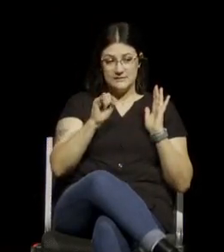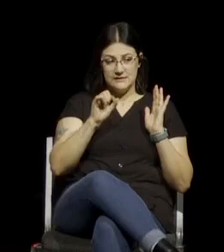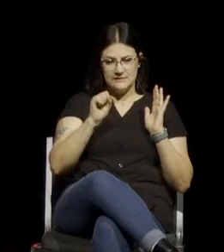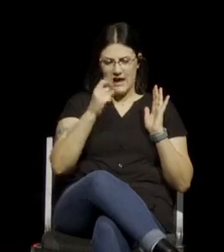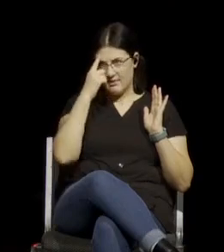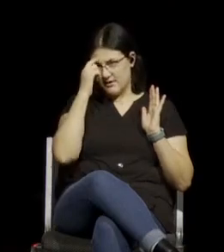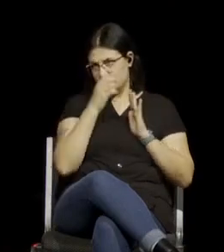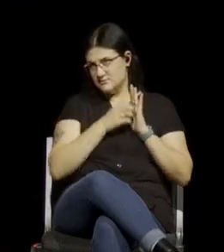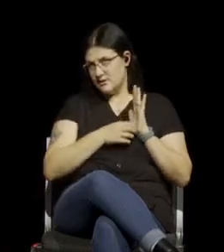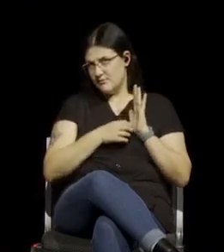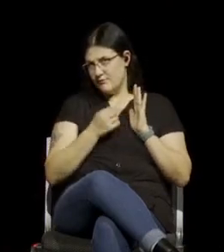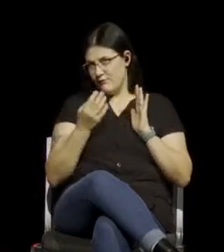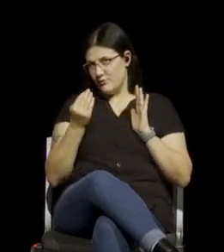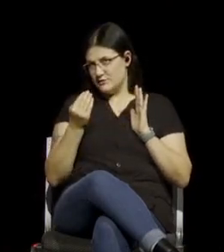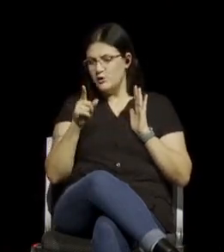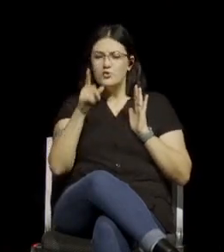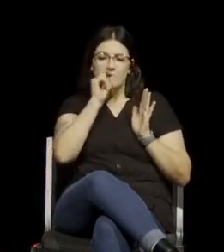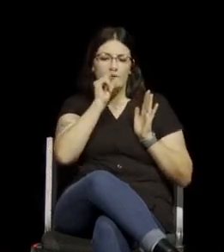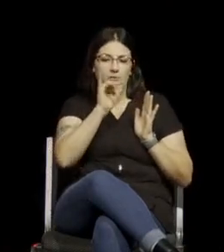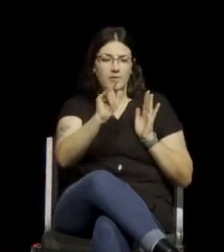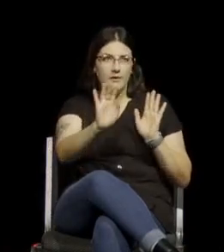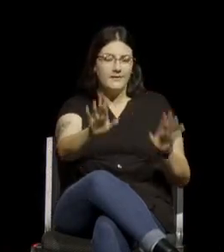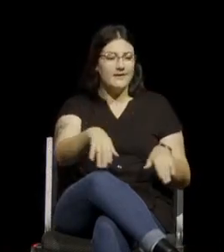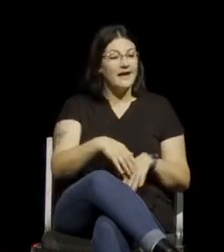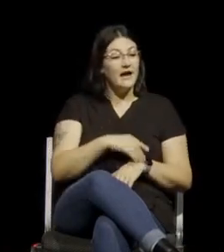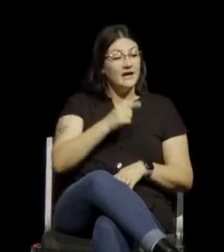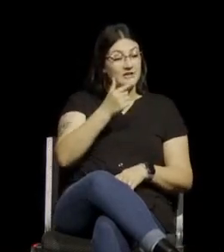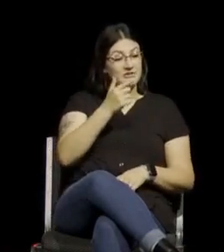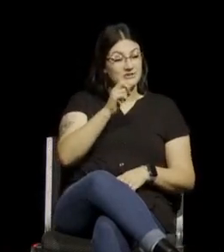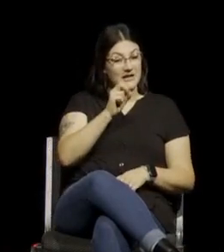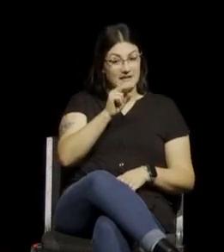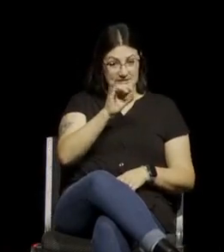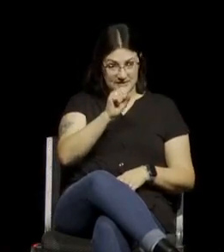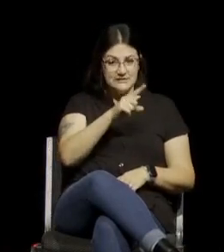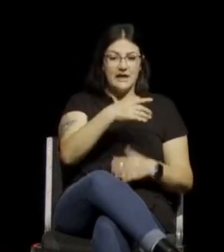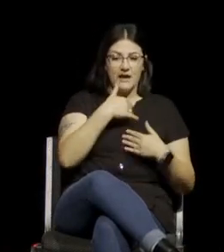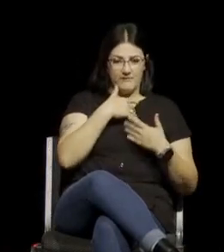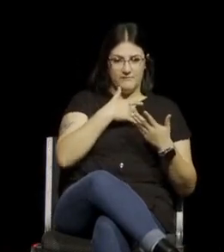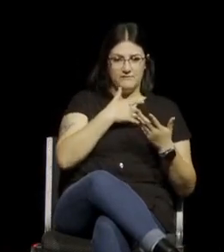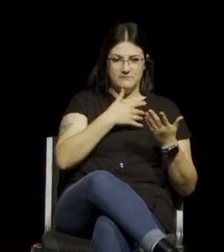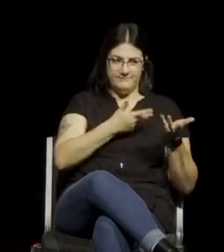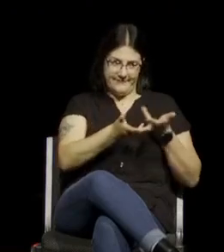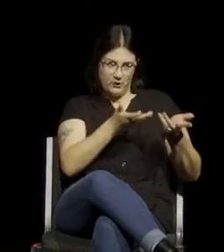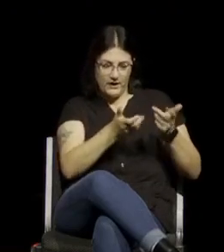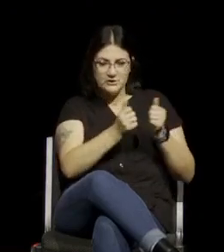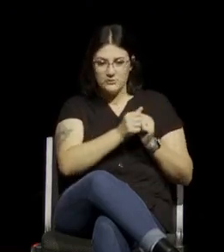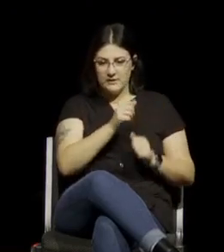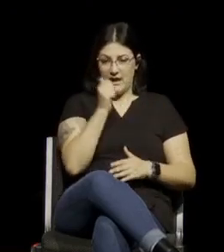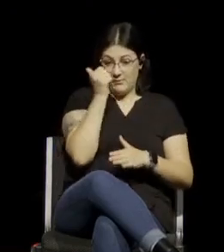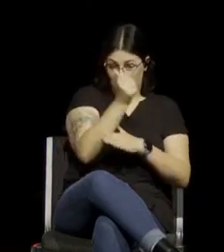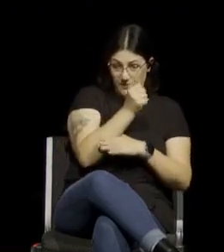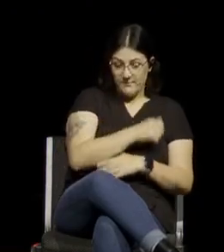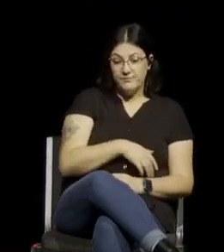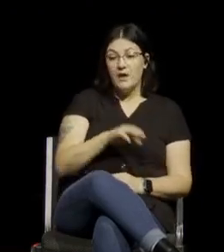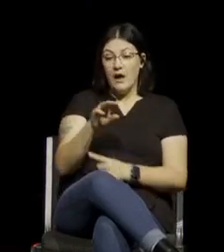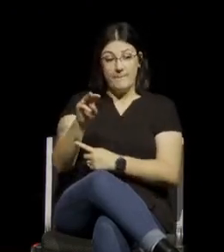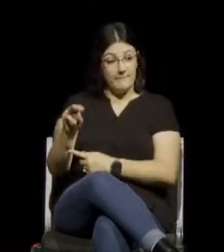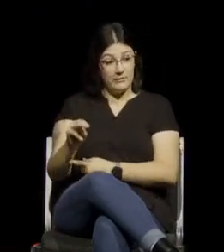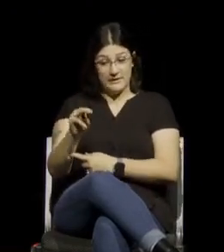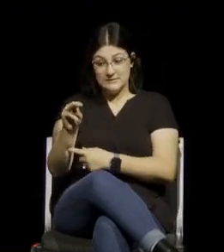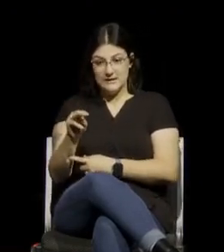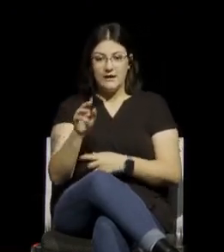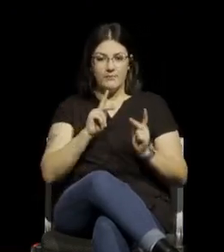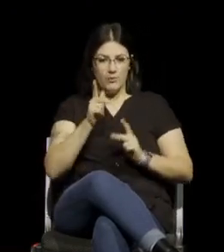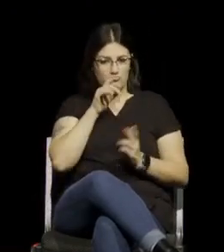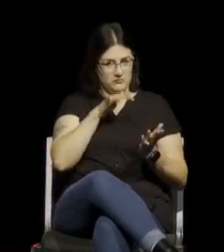quote me on that. You can Google it. But Genesis is this encounter with Abraham. And Melchizedek,